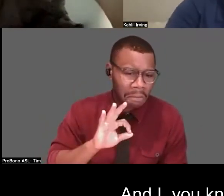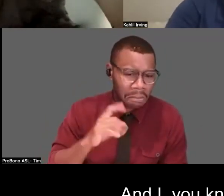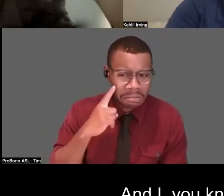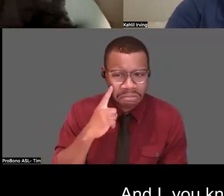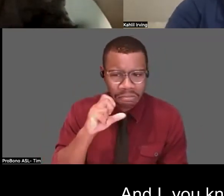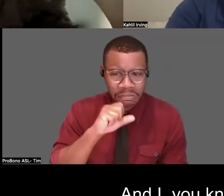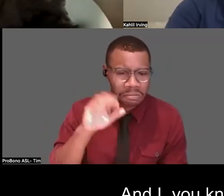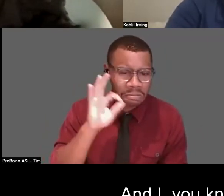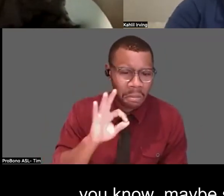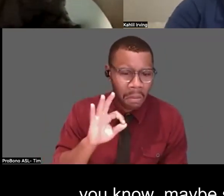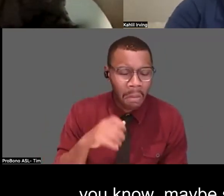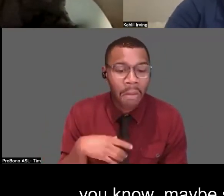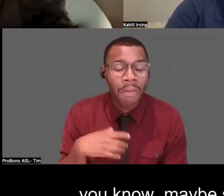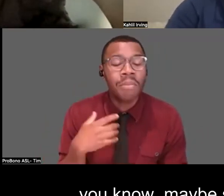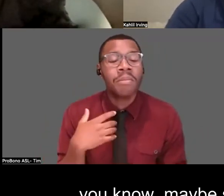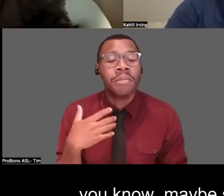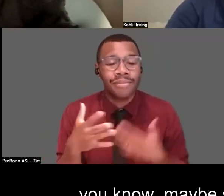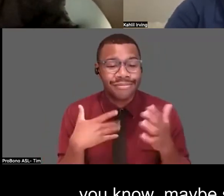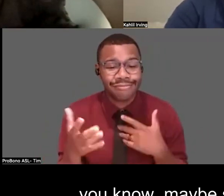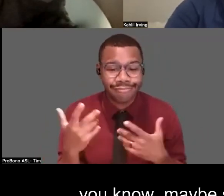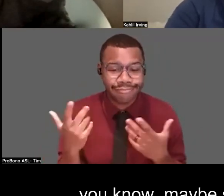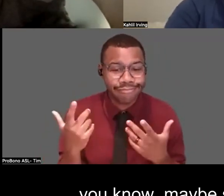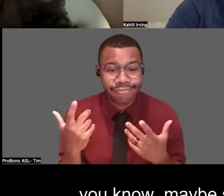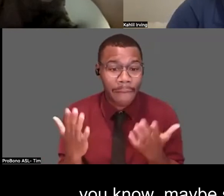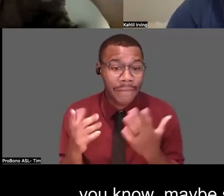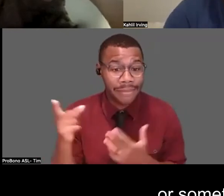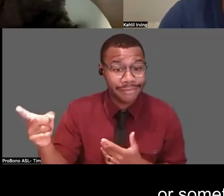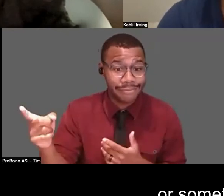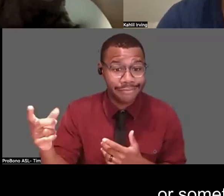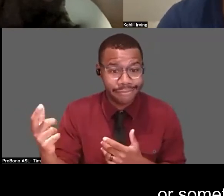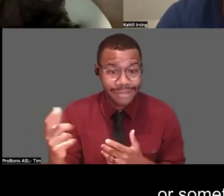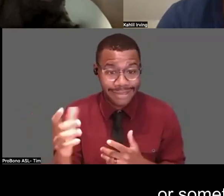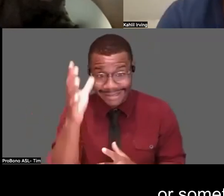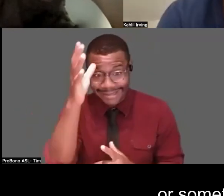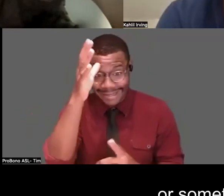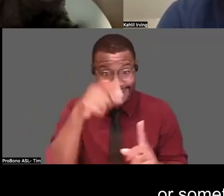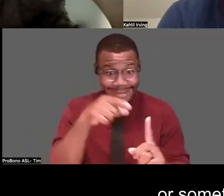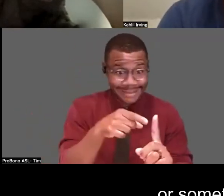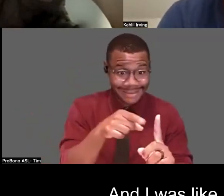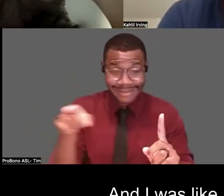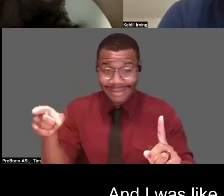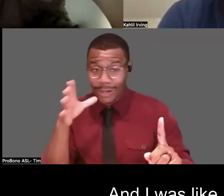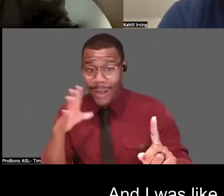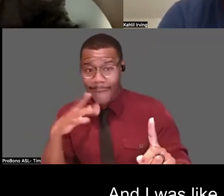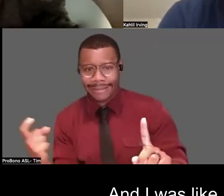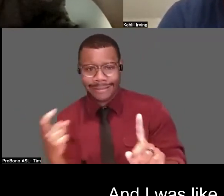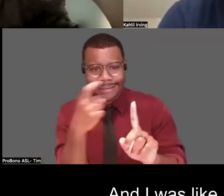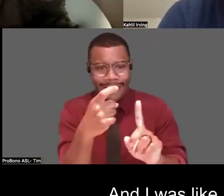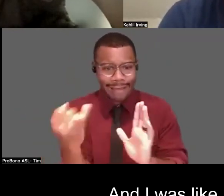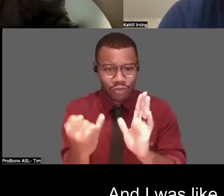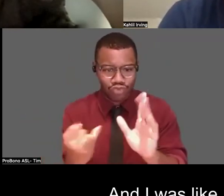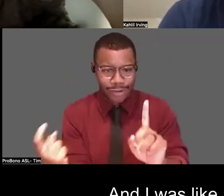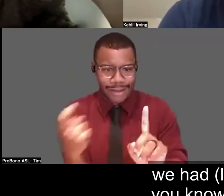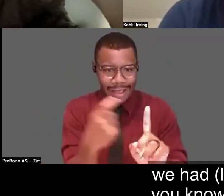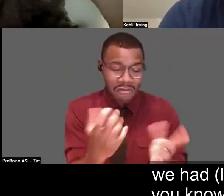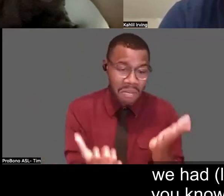I, at some point, maybe she gave him a drawing or something like that. And I was like, this is the